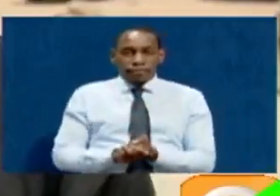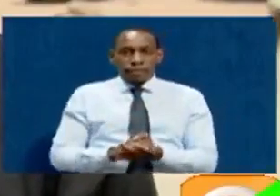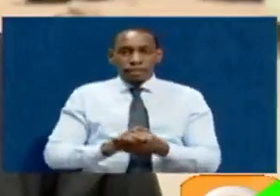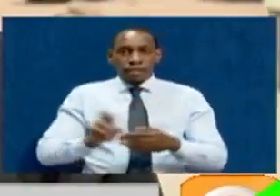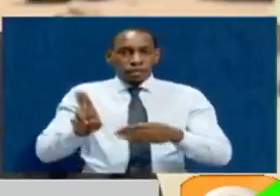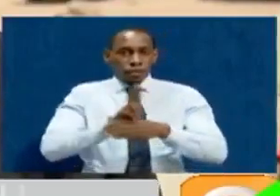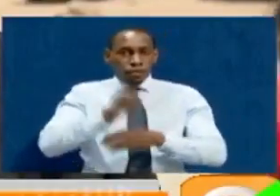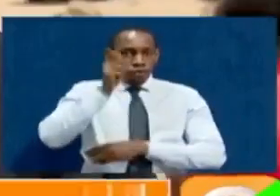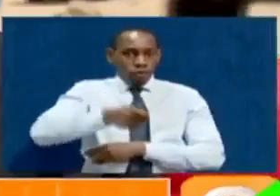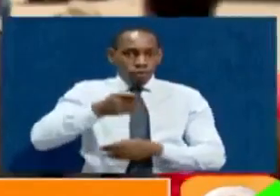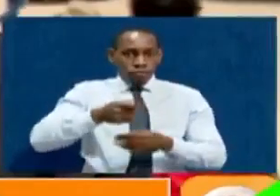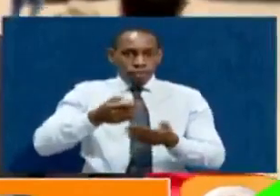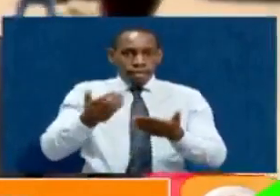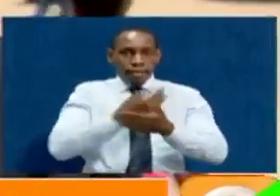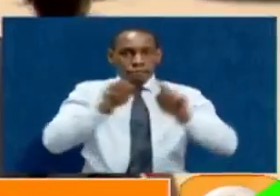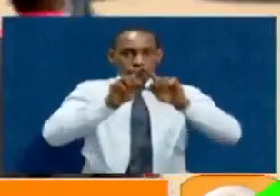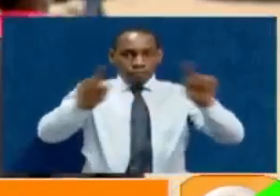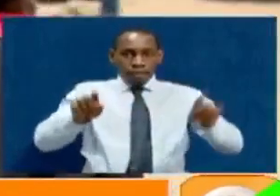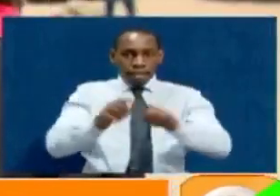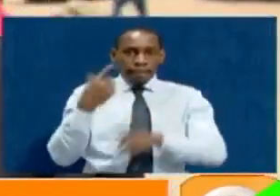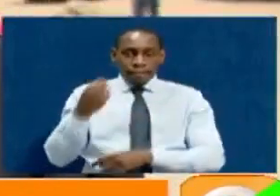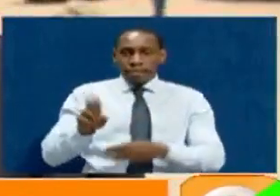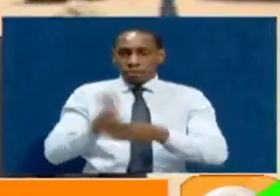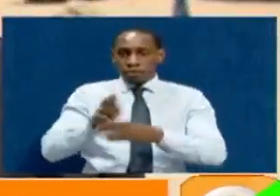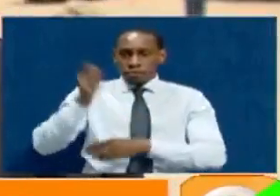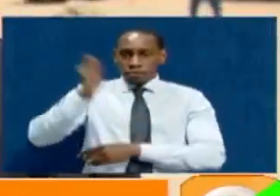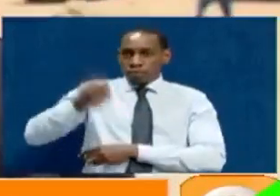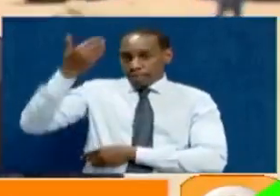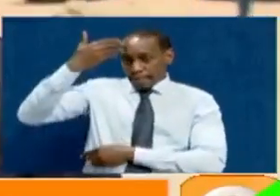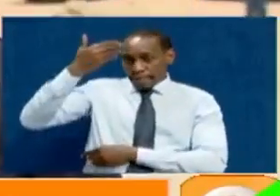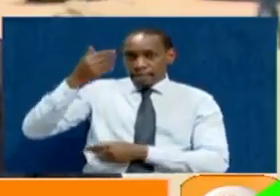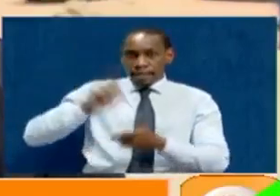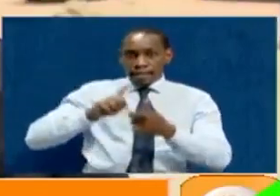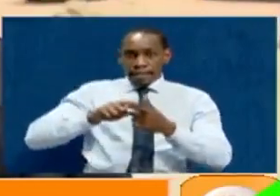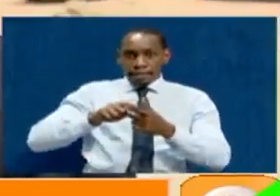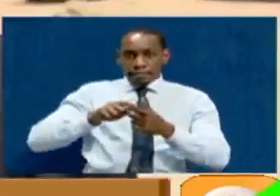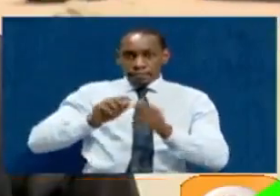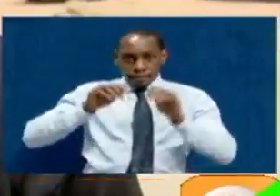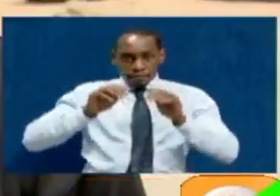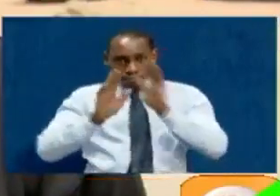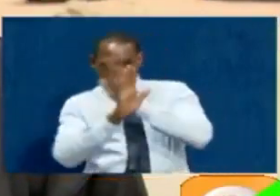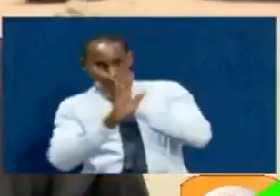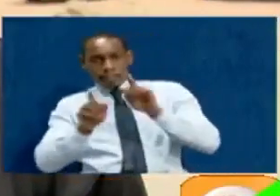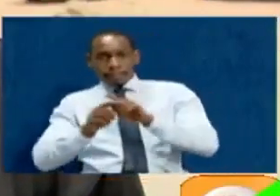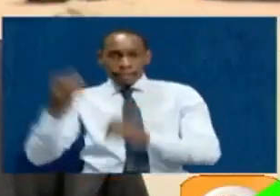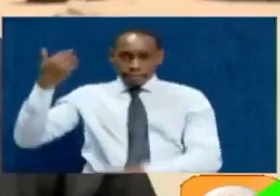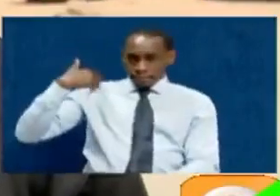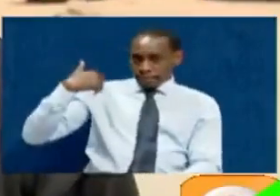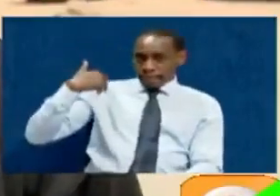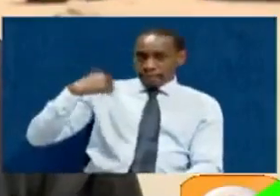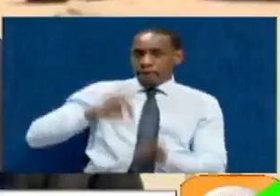plate. I thought it was a joke. He lifted up the hammer. Alikuwa anipiga kichwa ndani nikapend. Akanipiga